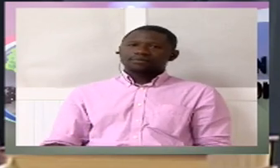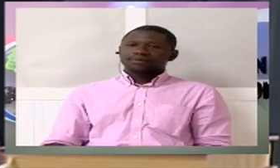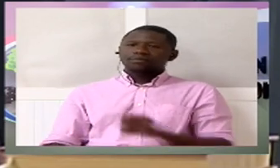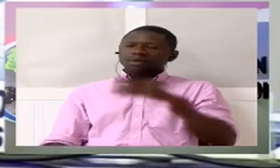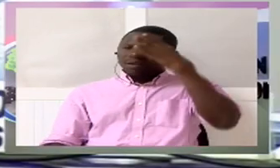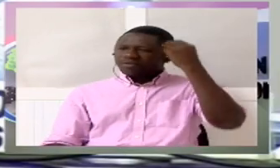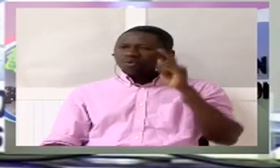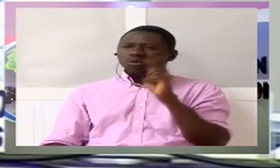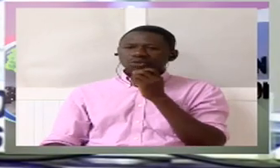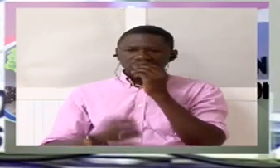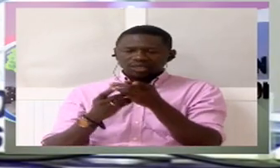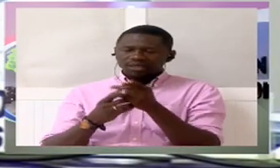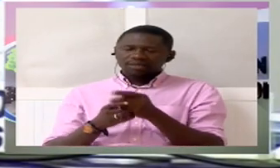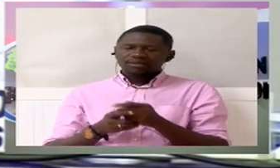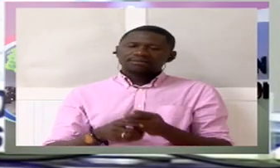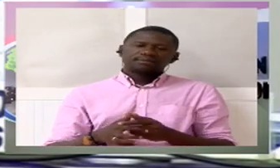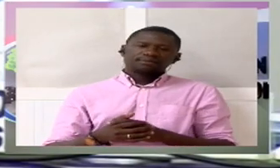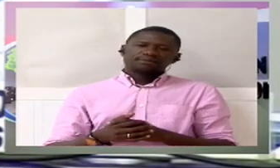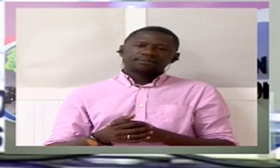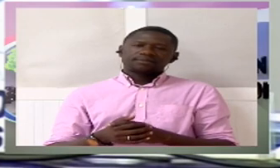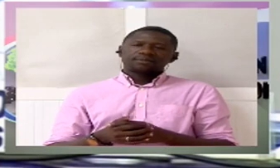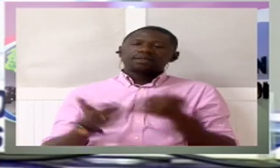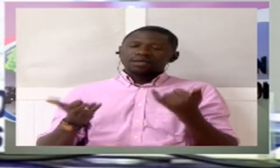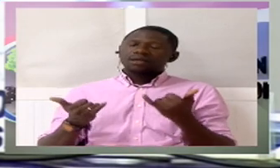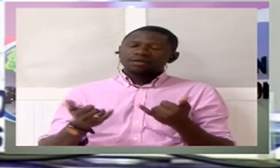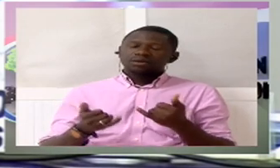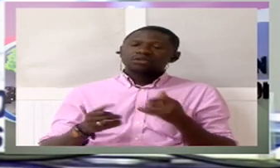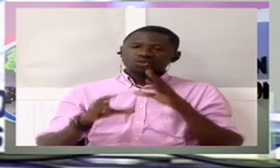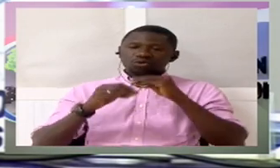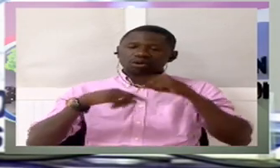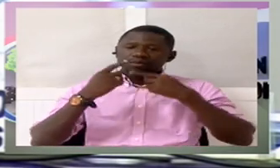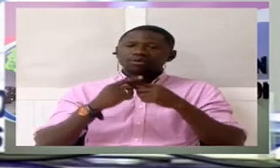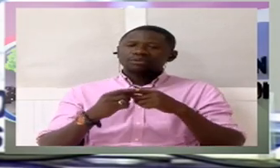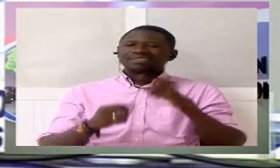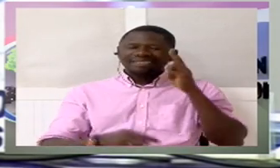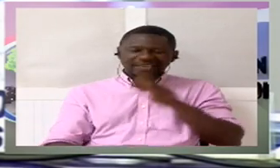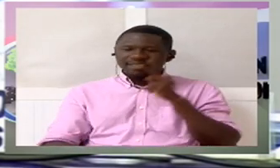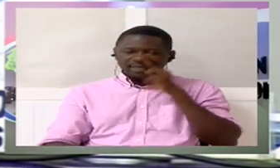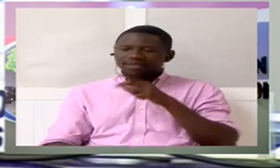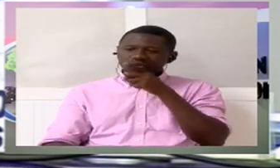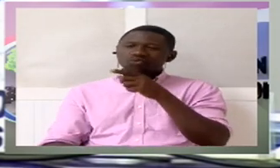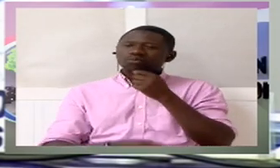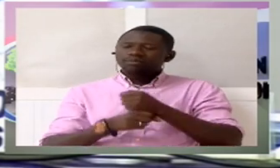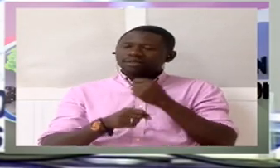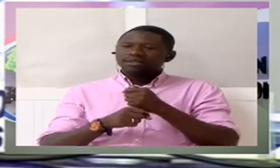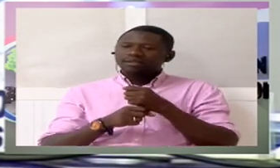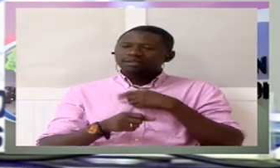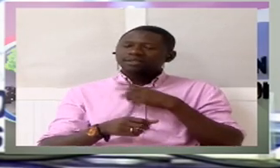I forgot what it said. Now let's talk about the efforts you have made to secure Baba's release,